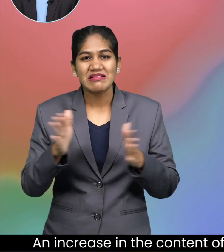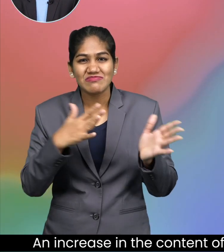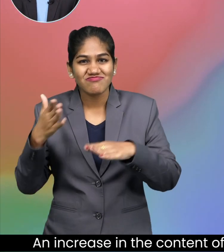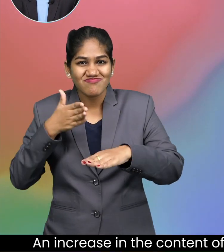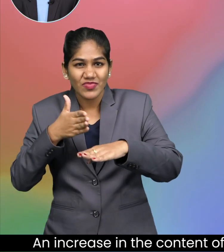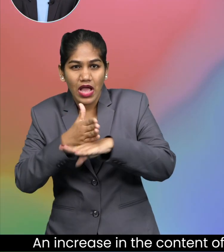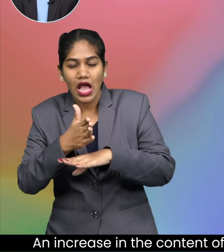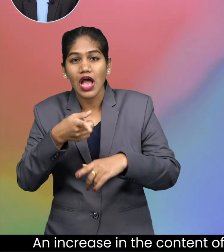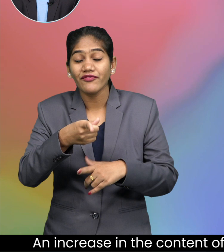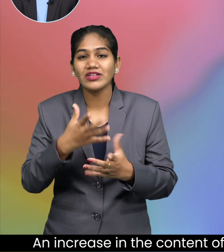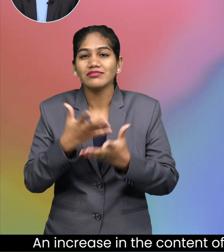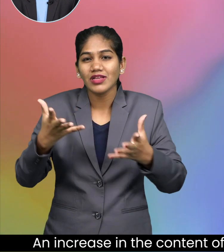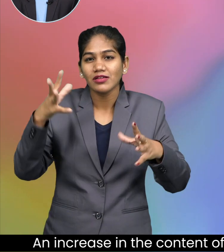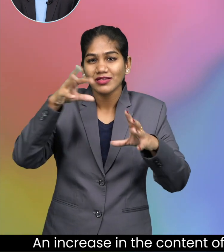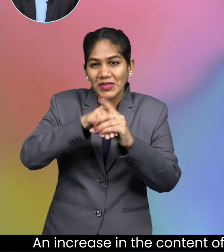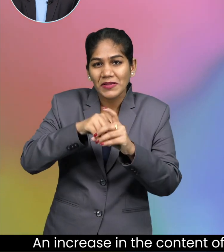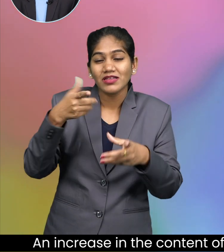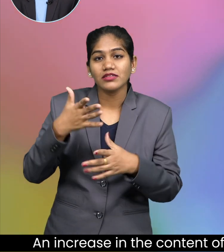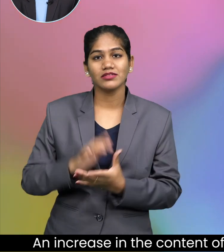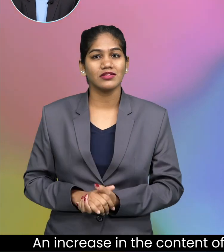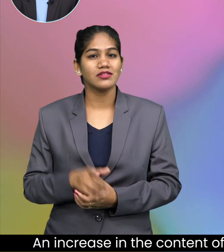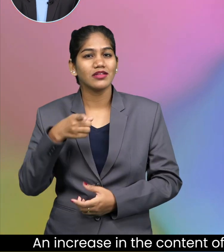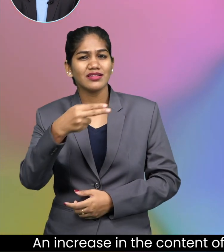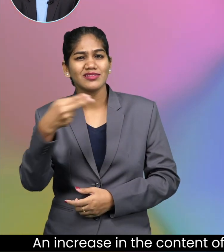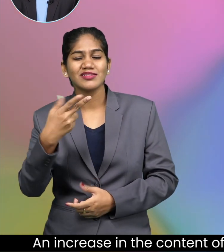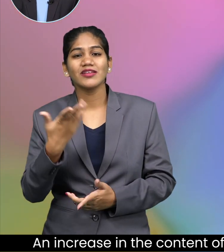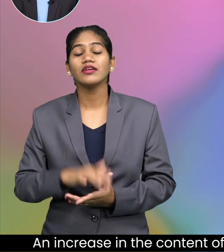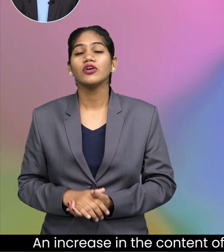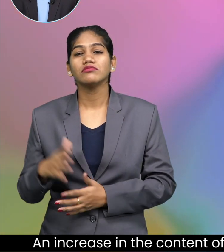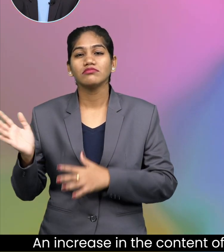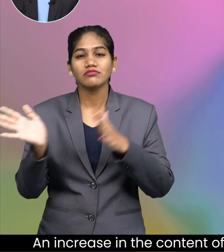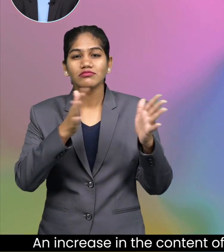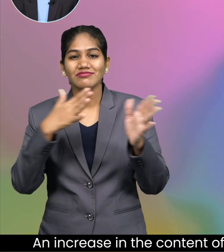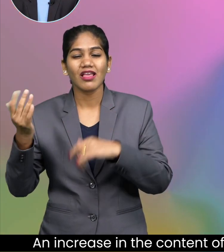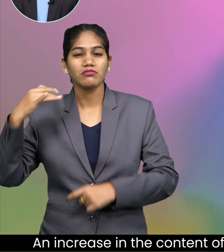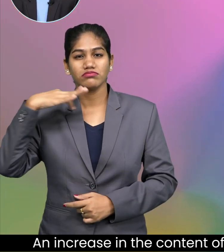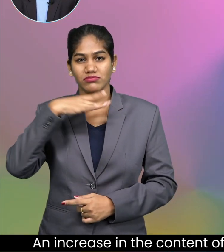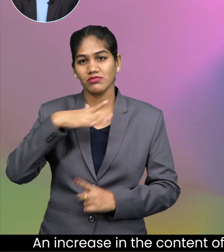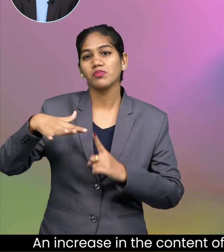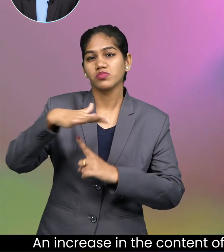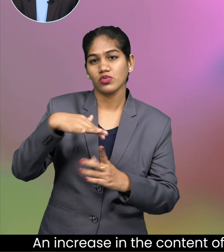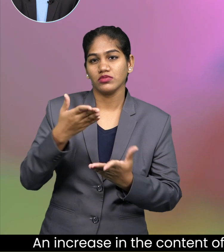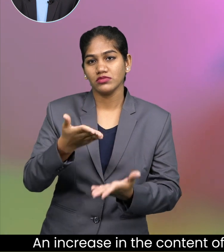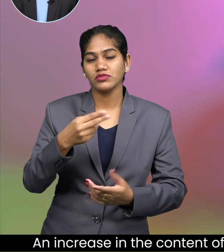harmful substances in air is called air pollution.